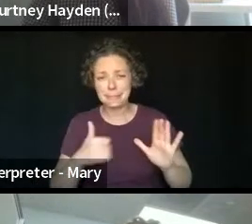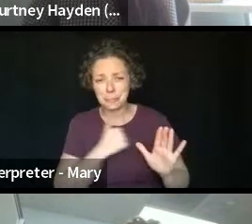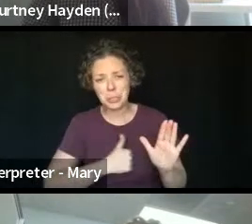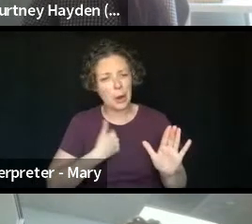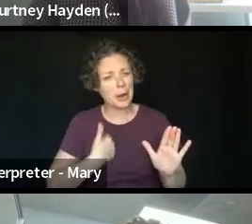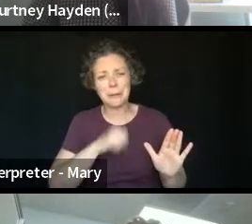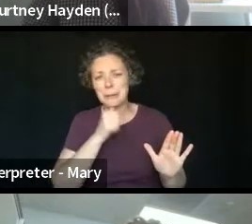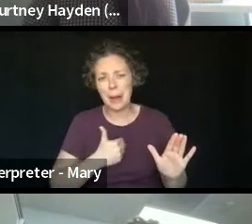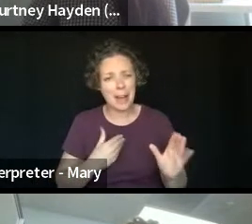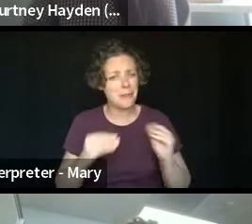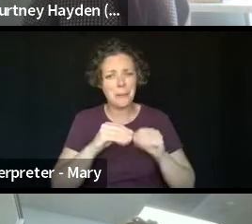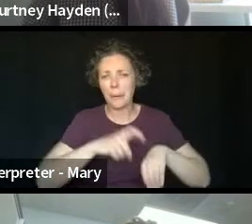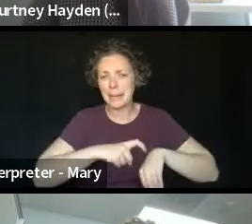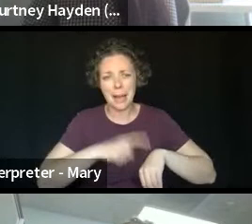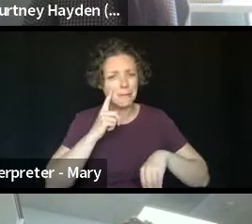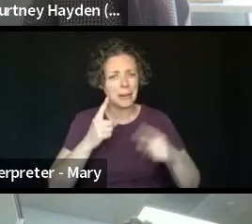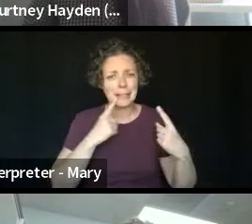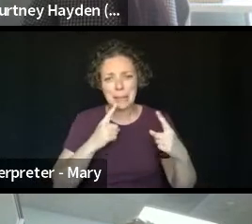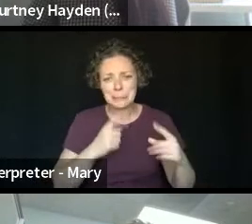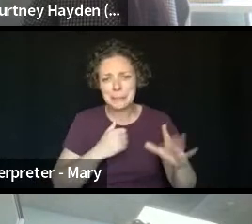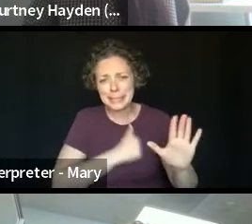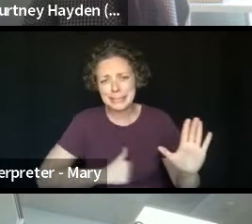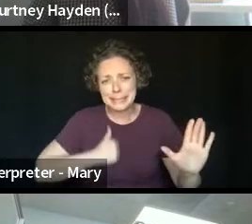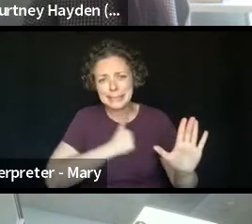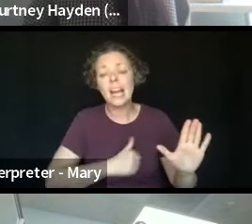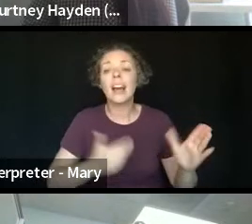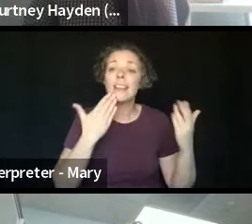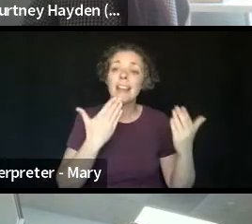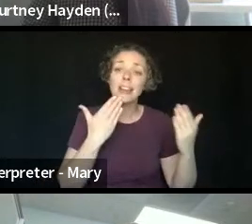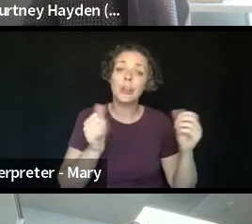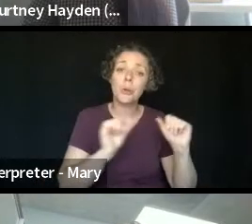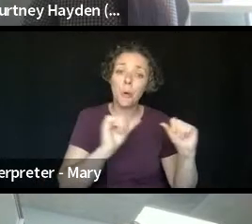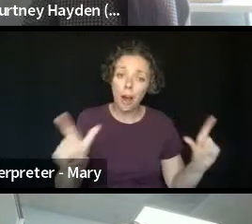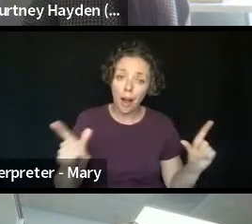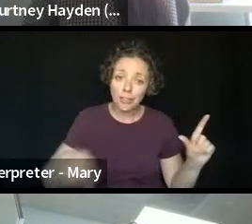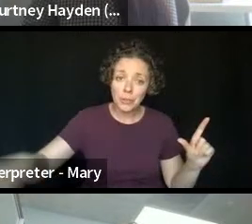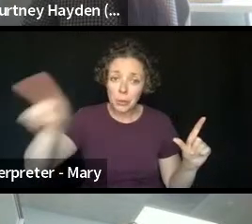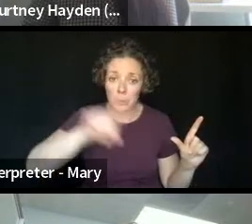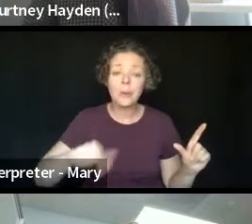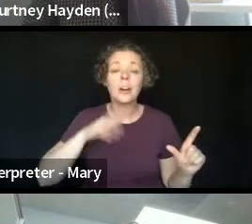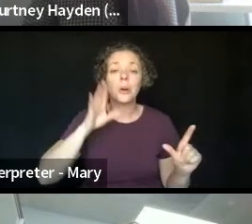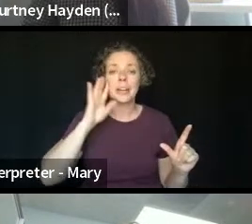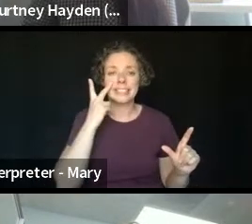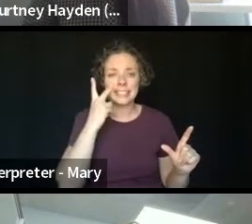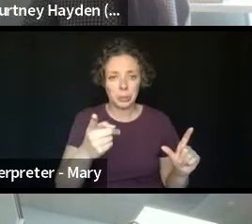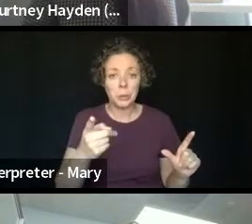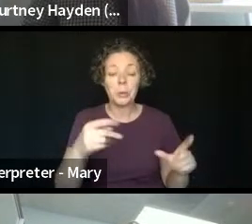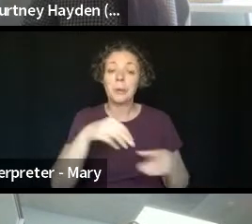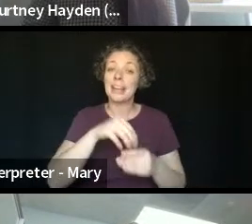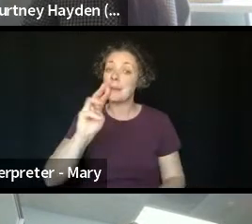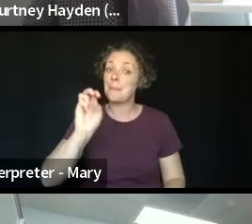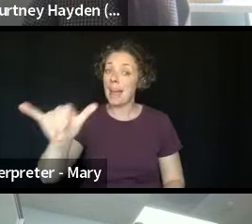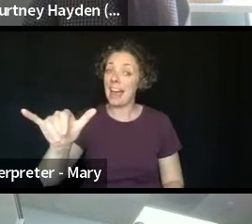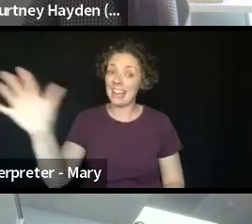more time for announcements. Thank you all, and we'll see you in May.